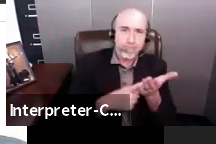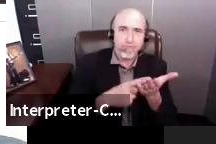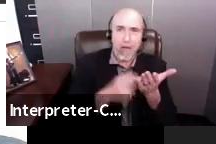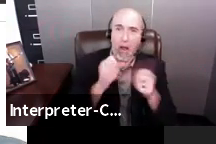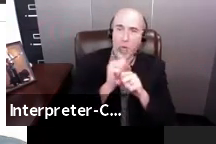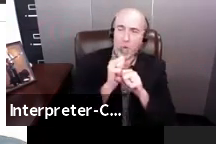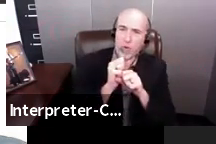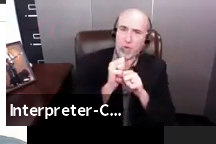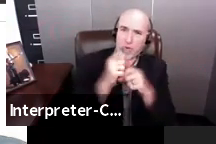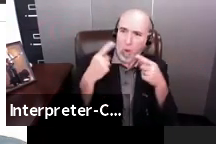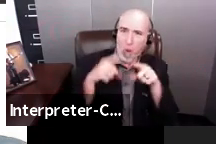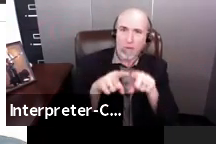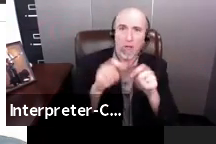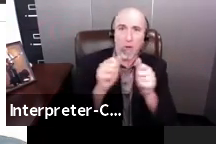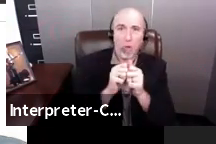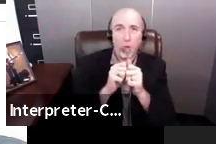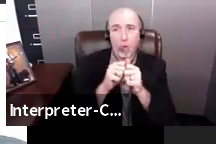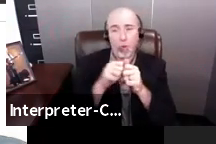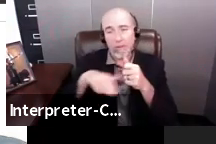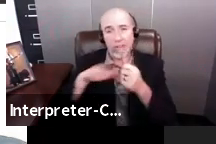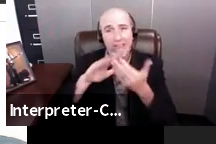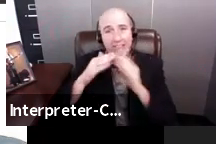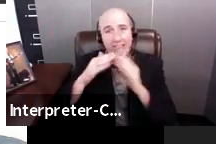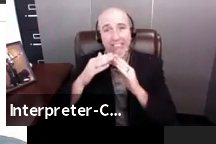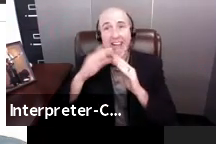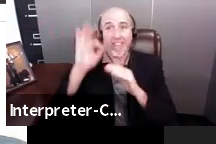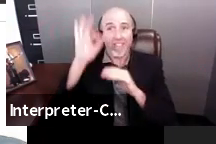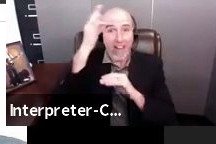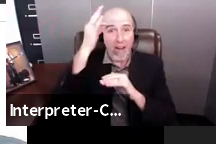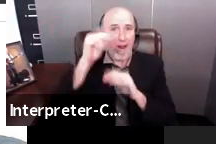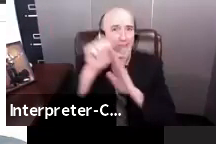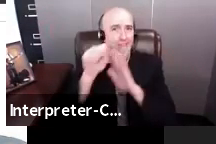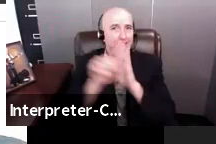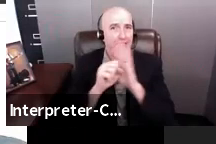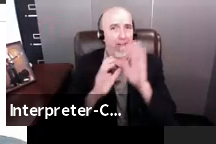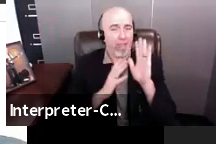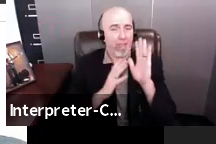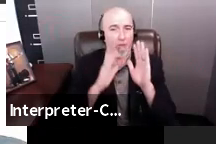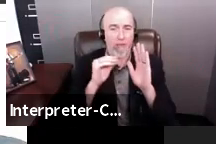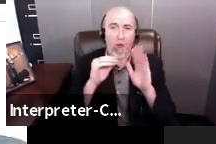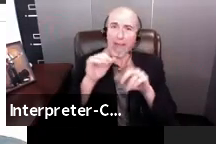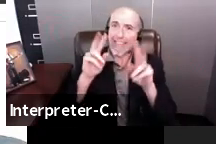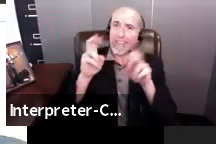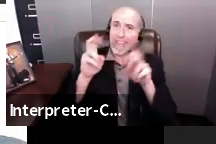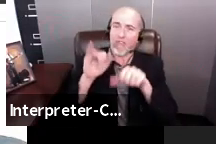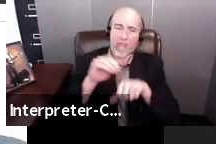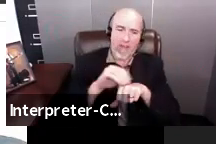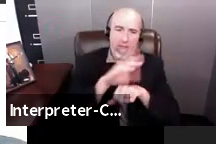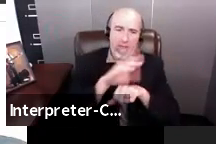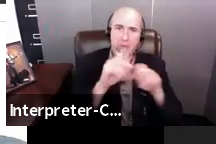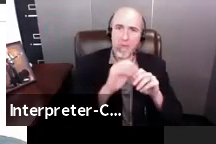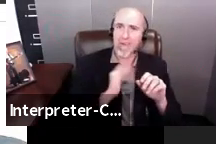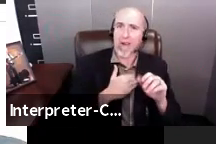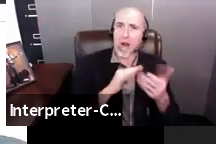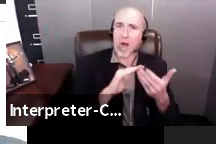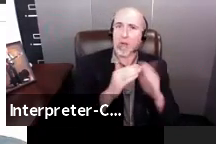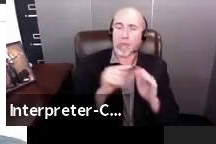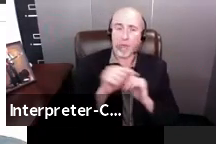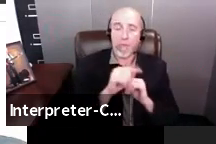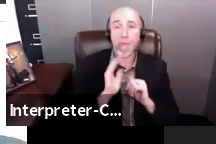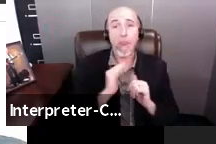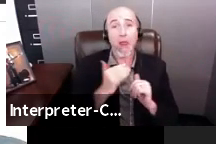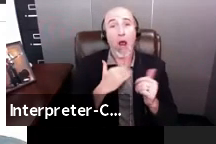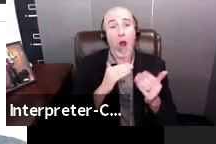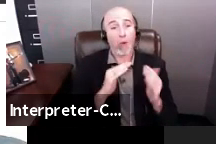alongside municipal, statewide, and federal public officials on issues that affect people in our community. Our city